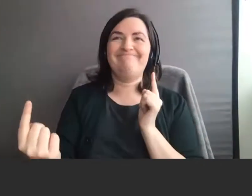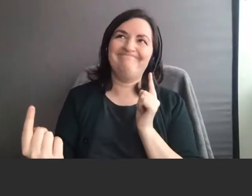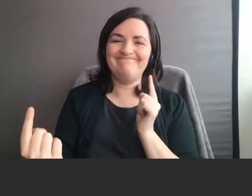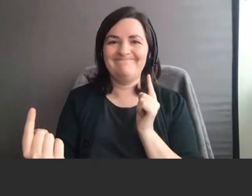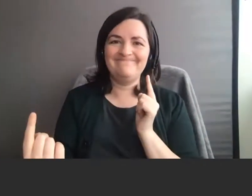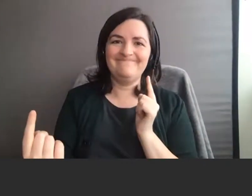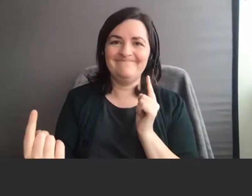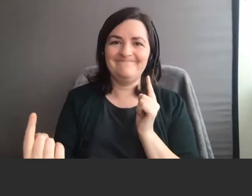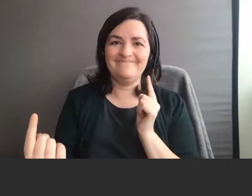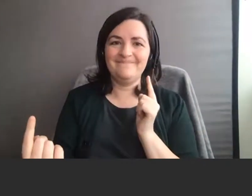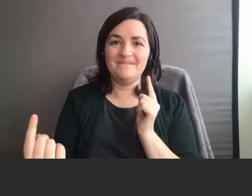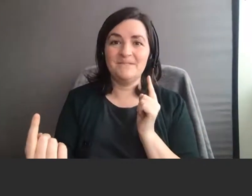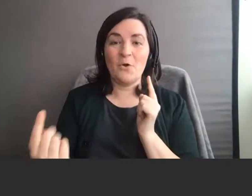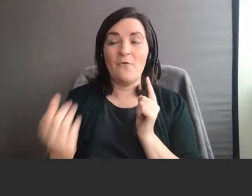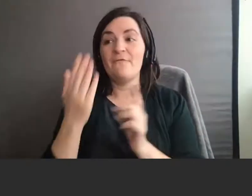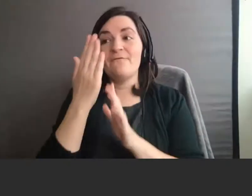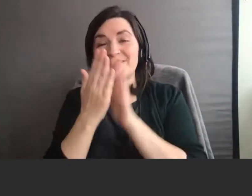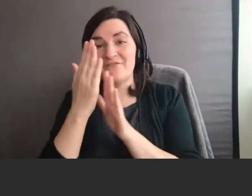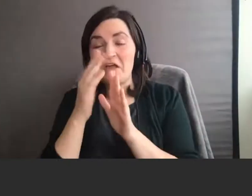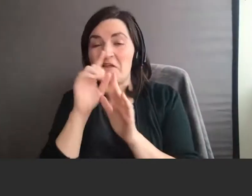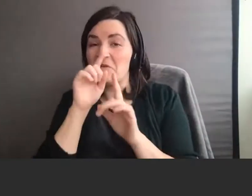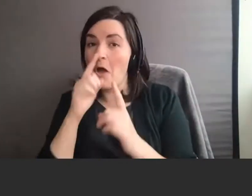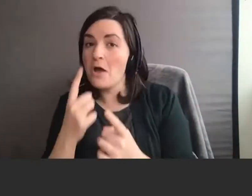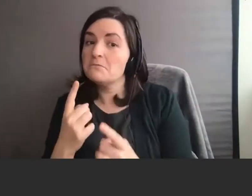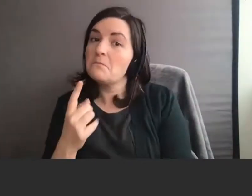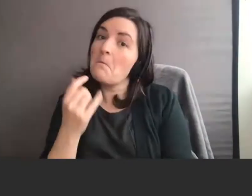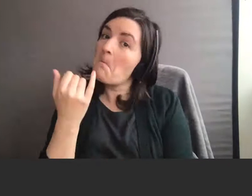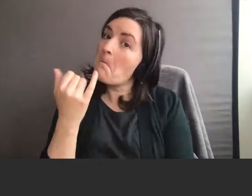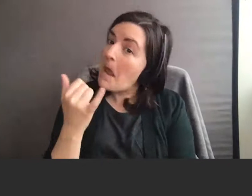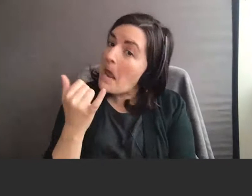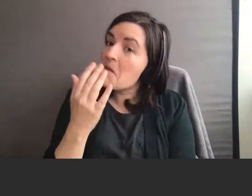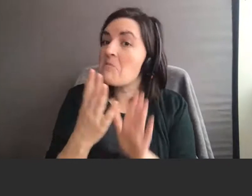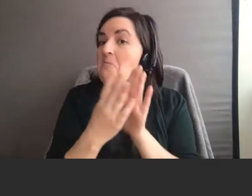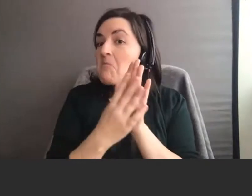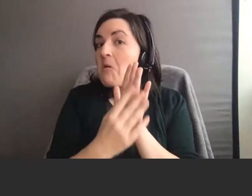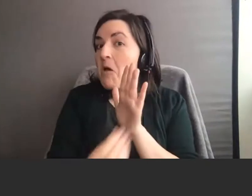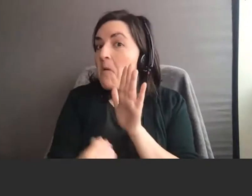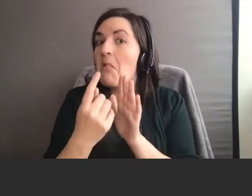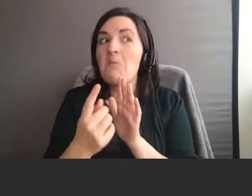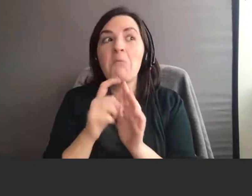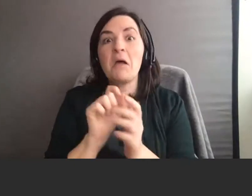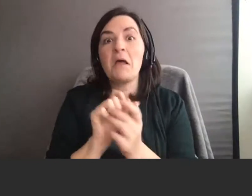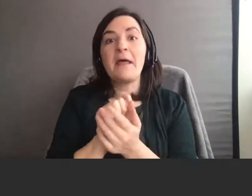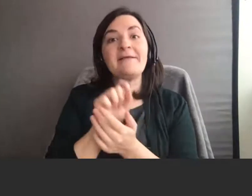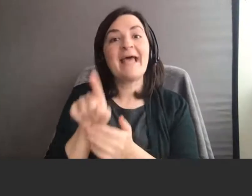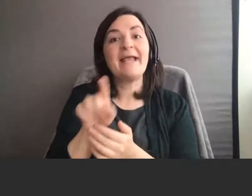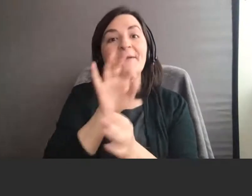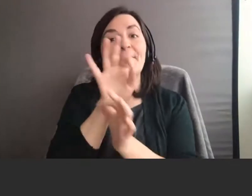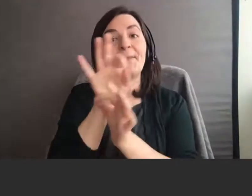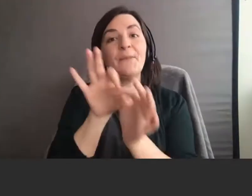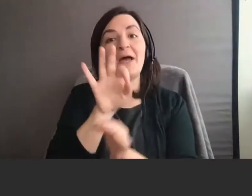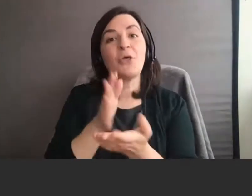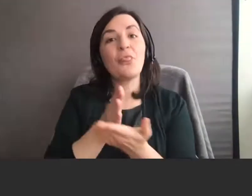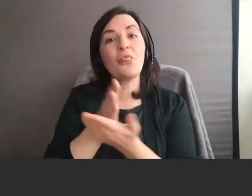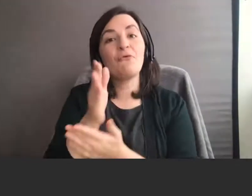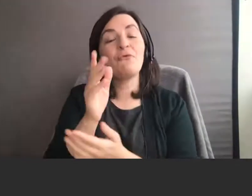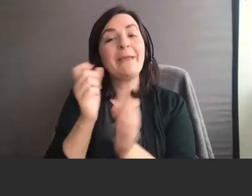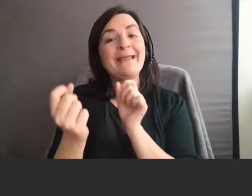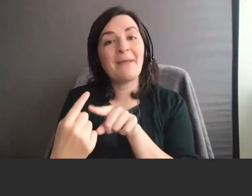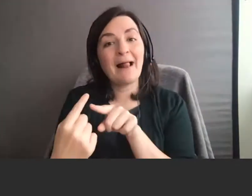Instead of meeting them face to face, you could, for example, send them questions via